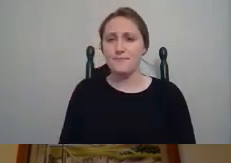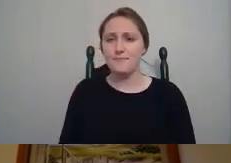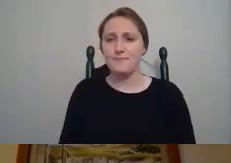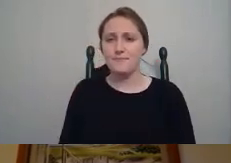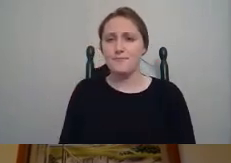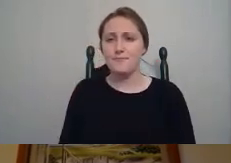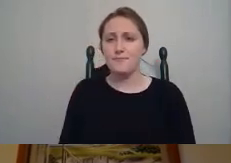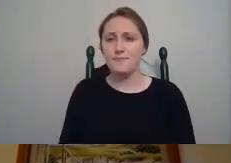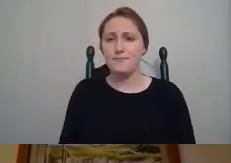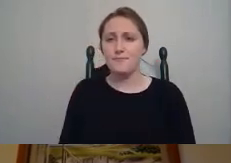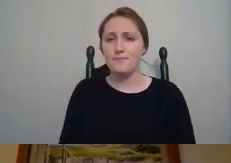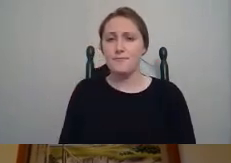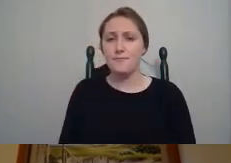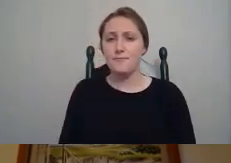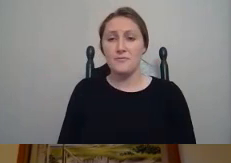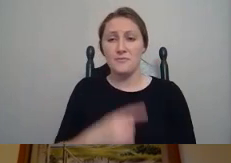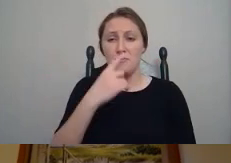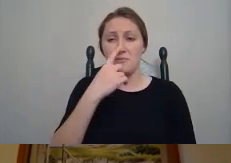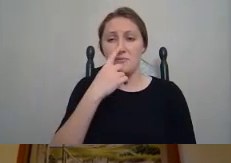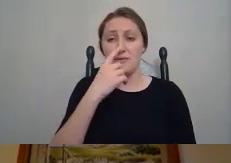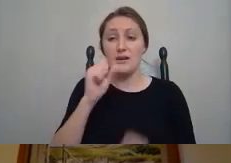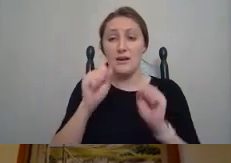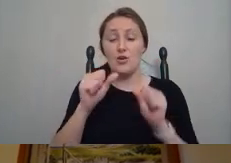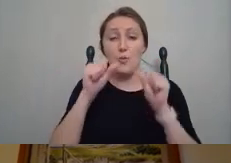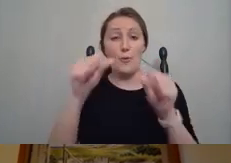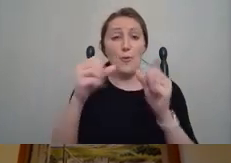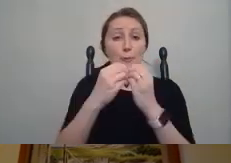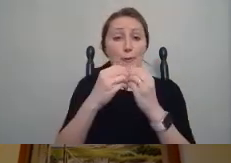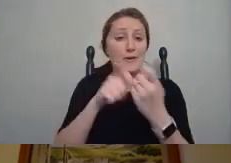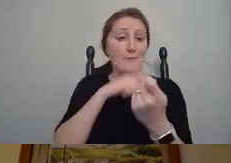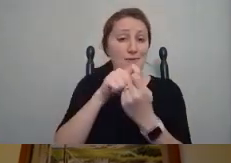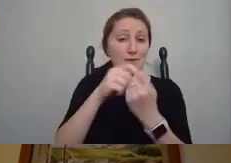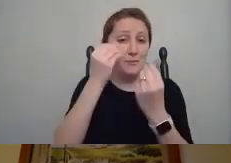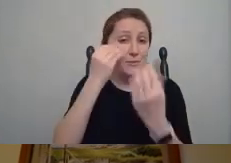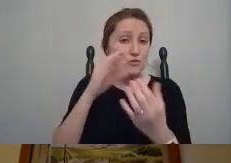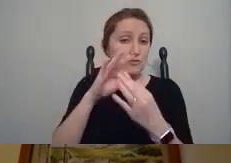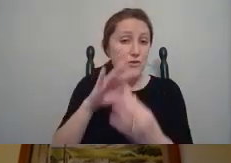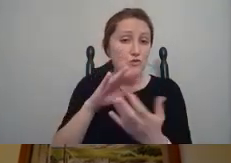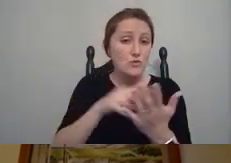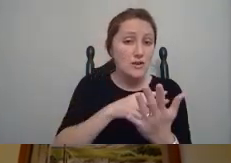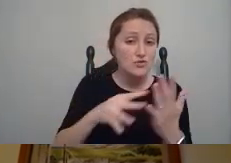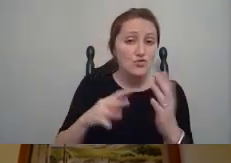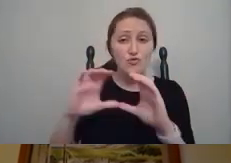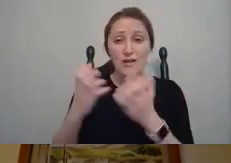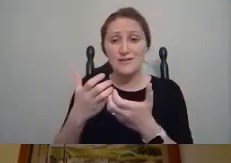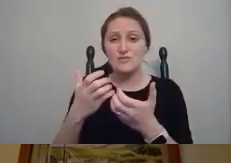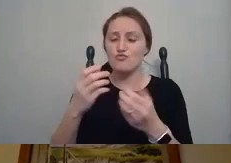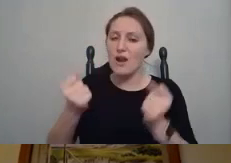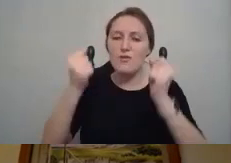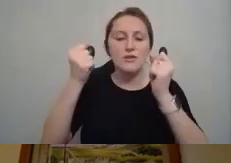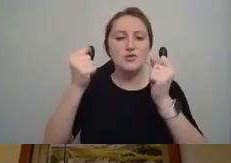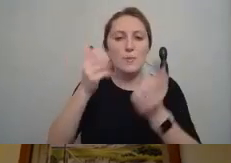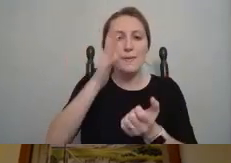Can Yes. we post more specific information about schedules in classes ASAP to help parents